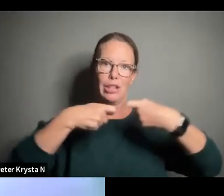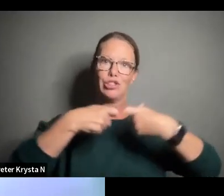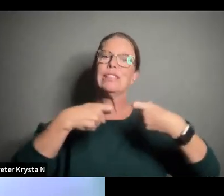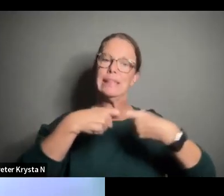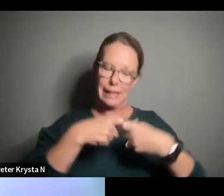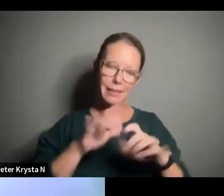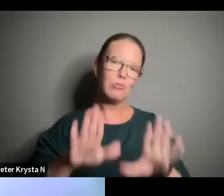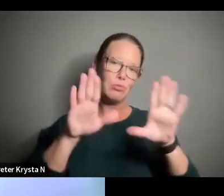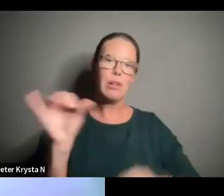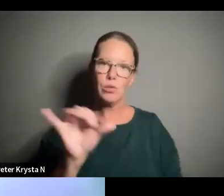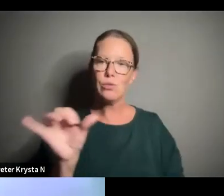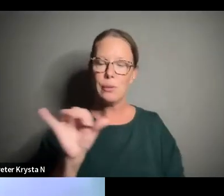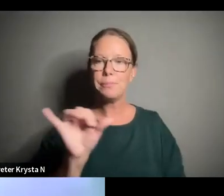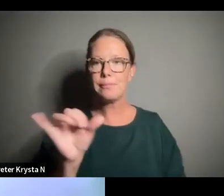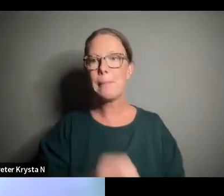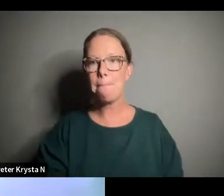of